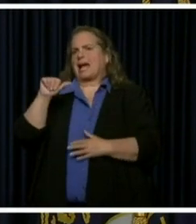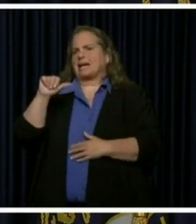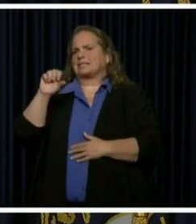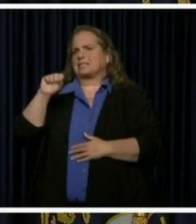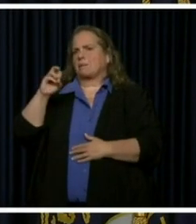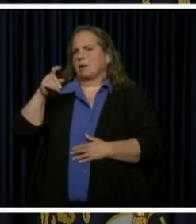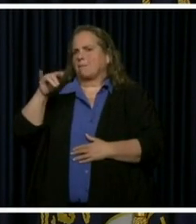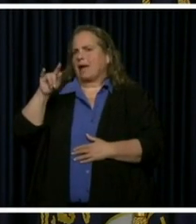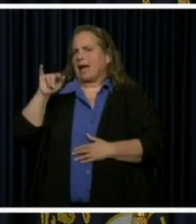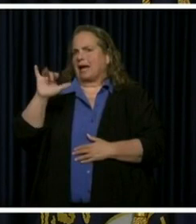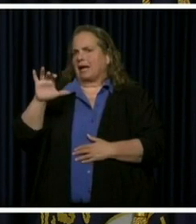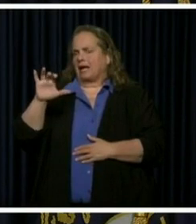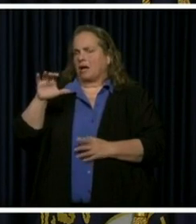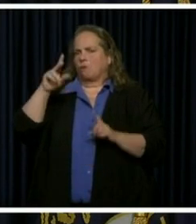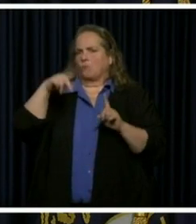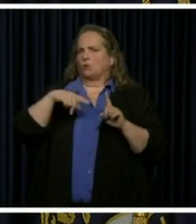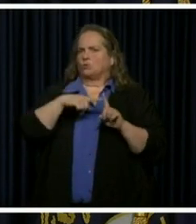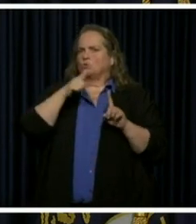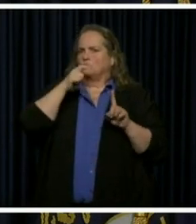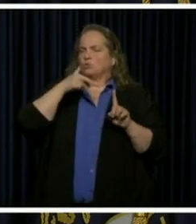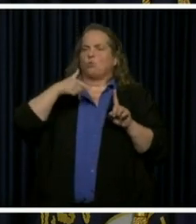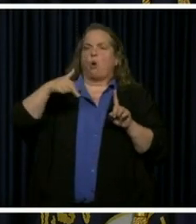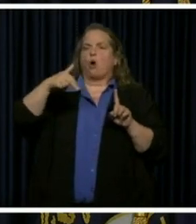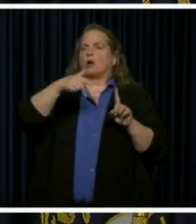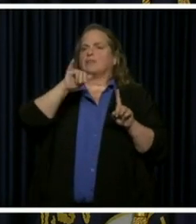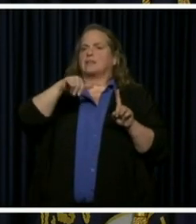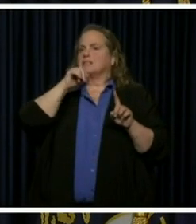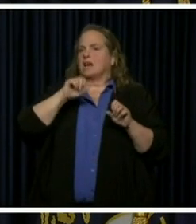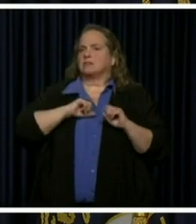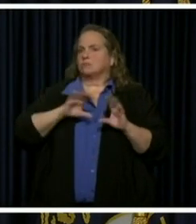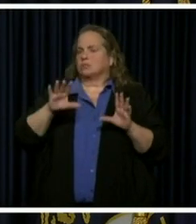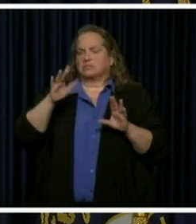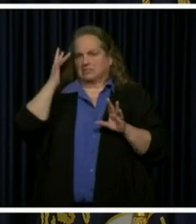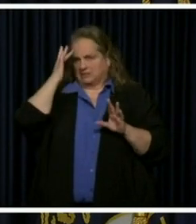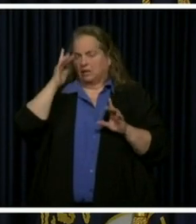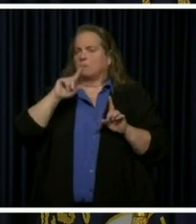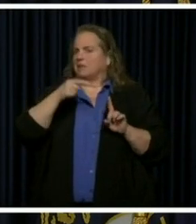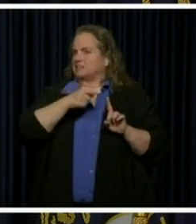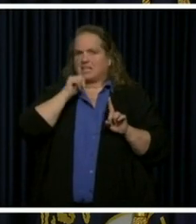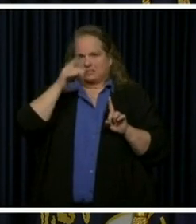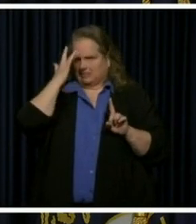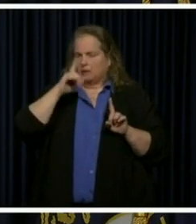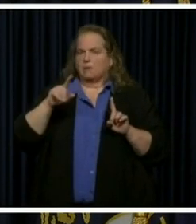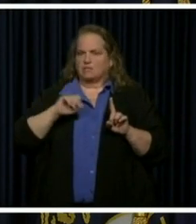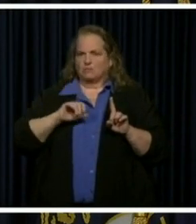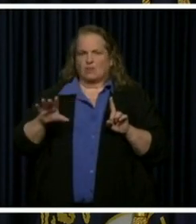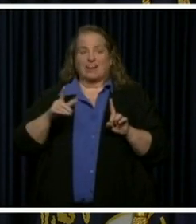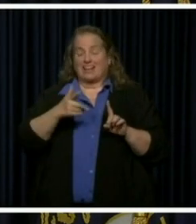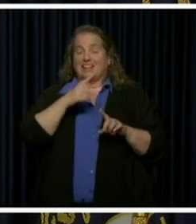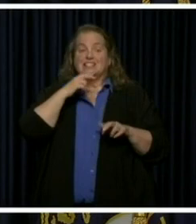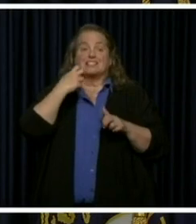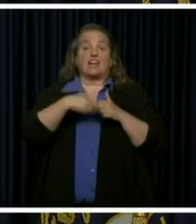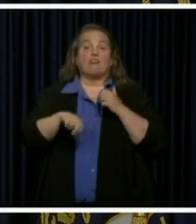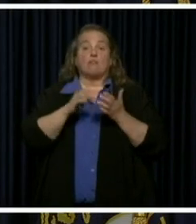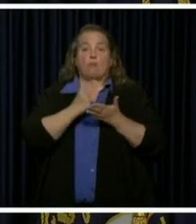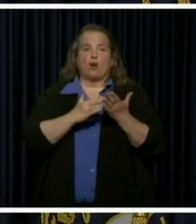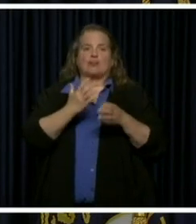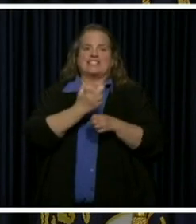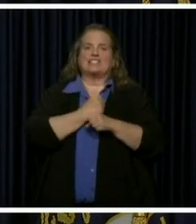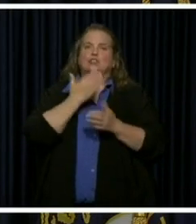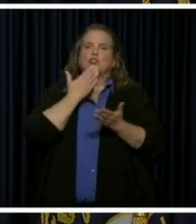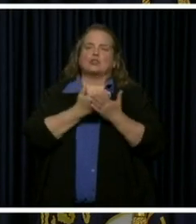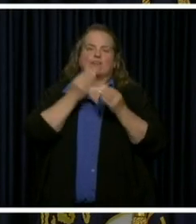the number of cases that are asymptomatic as opposed to symptomatic? The tough part there is actually getting the good information